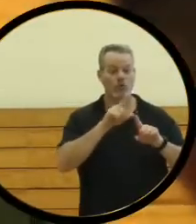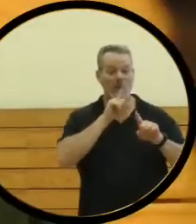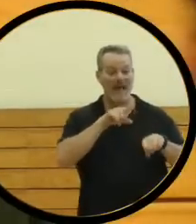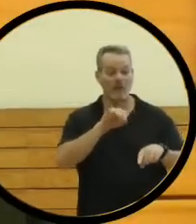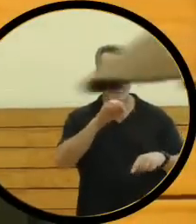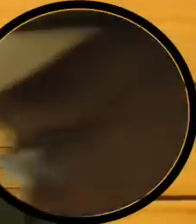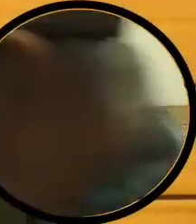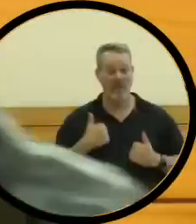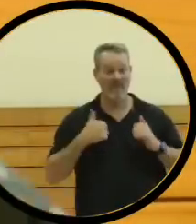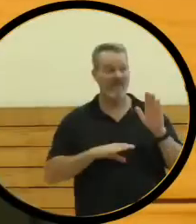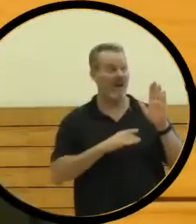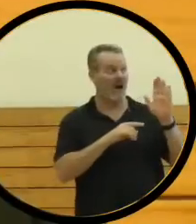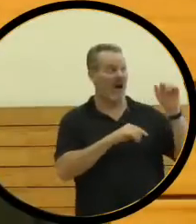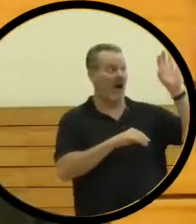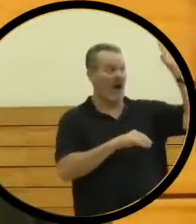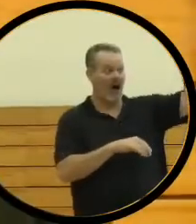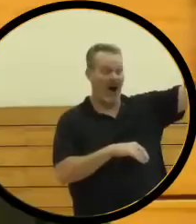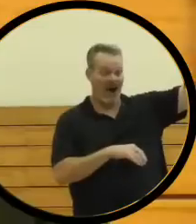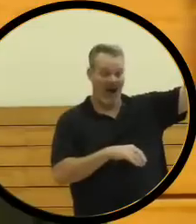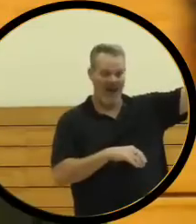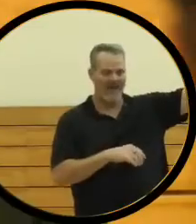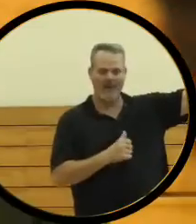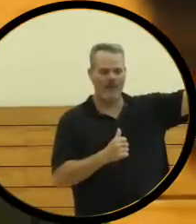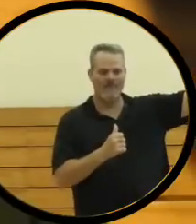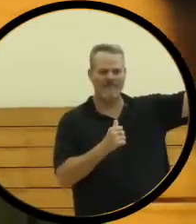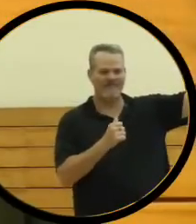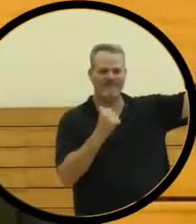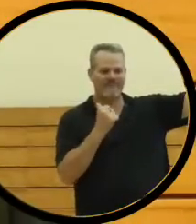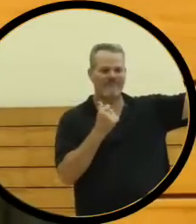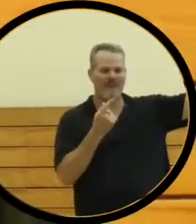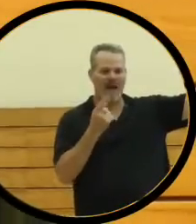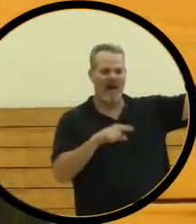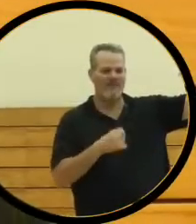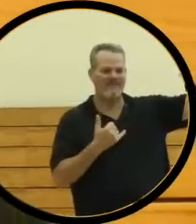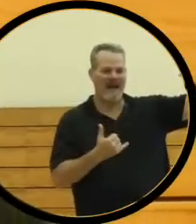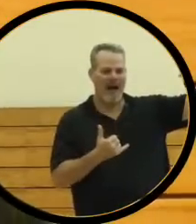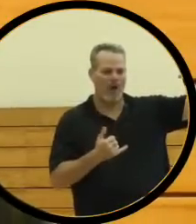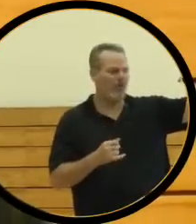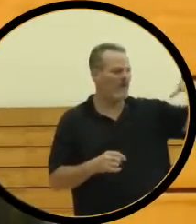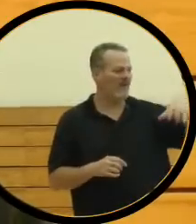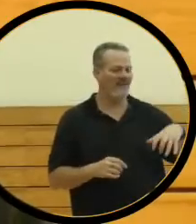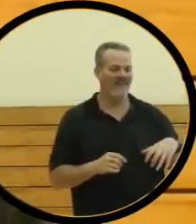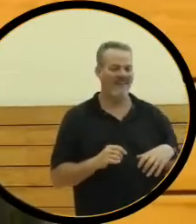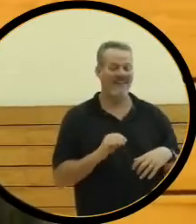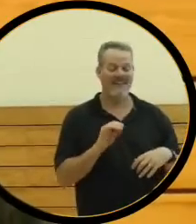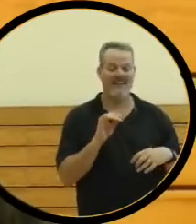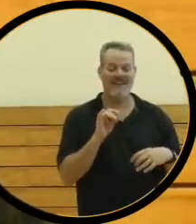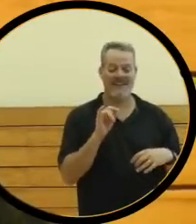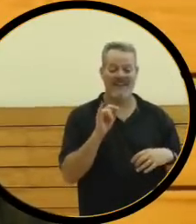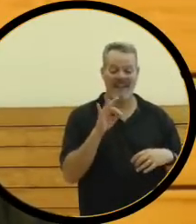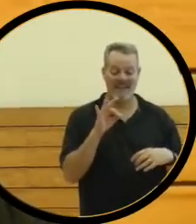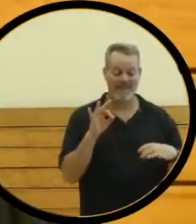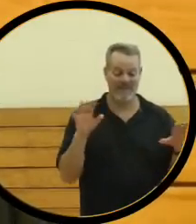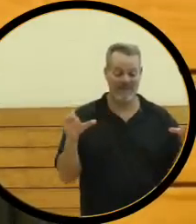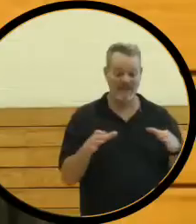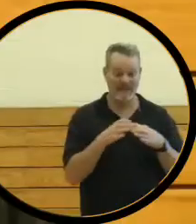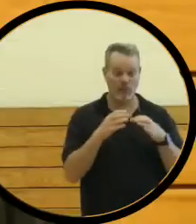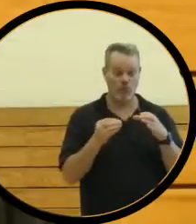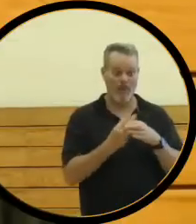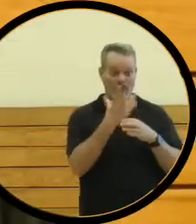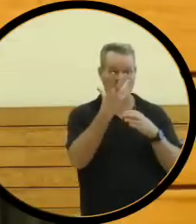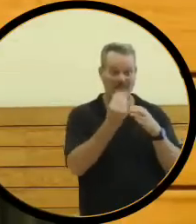you live high on the subdivision, it's not going to happen now. If there's an eruption above